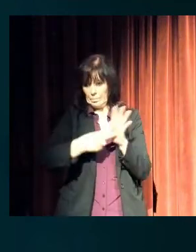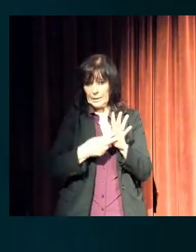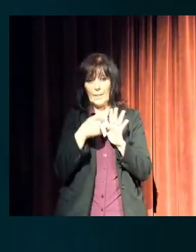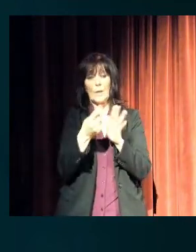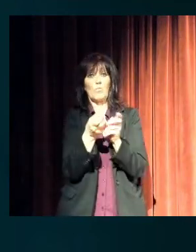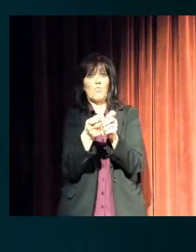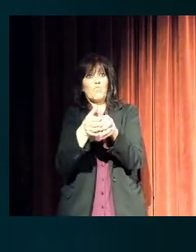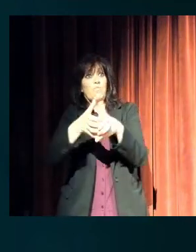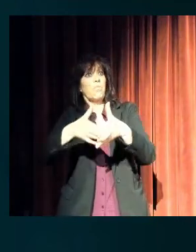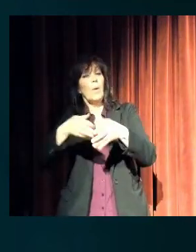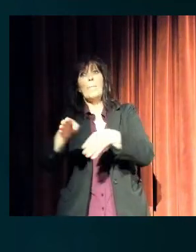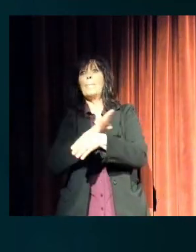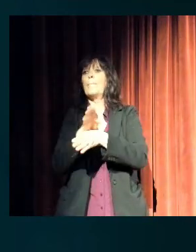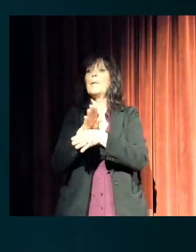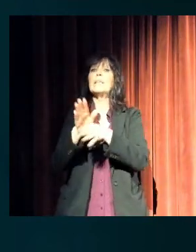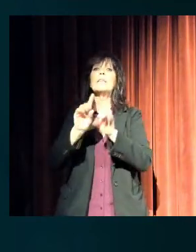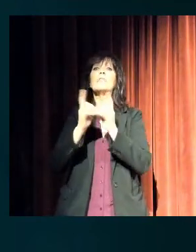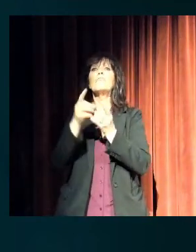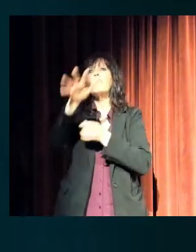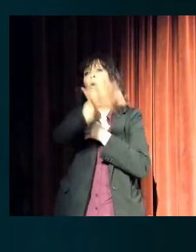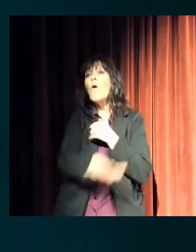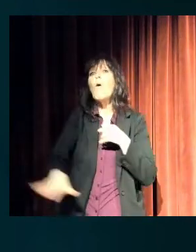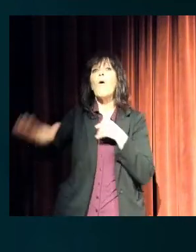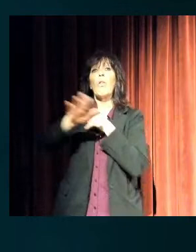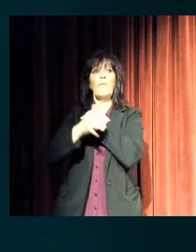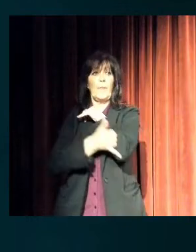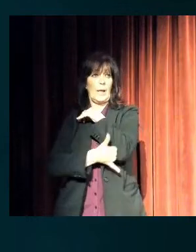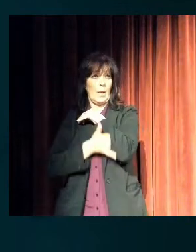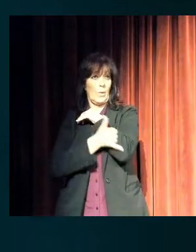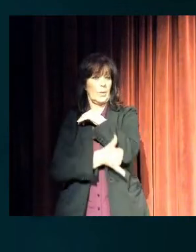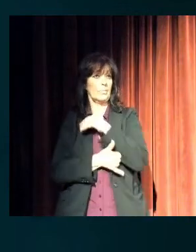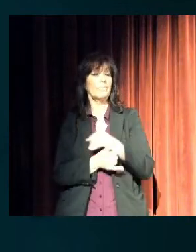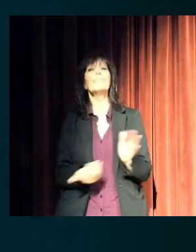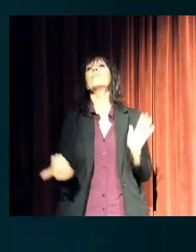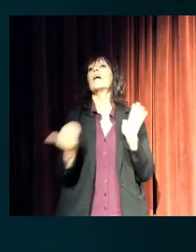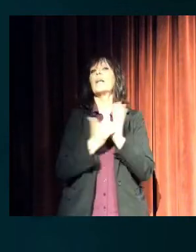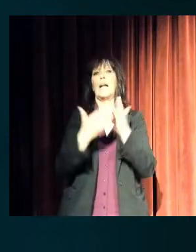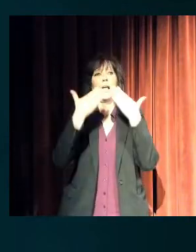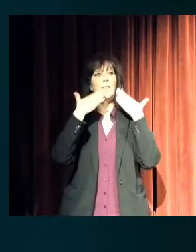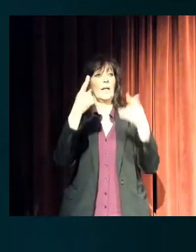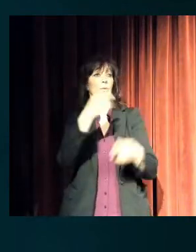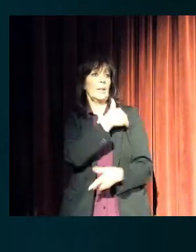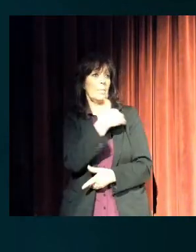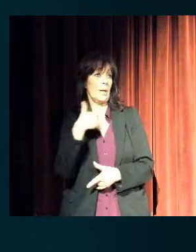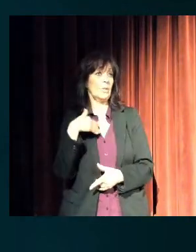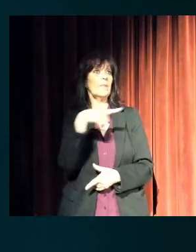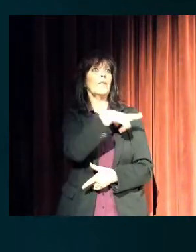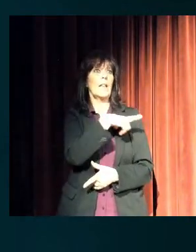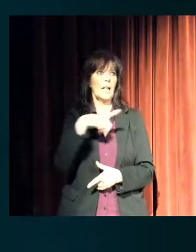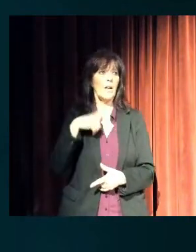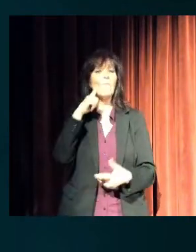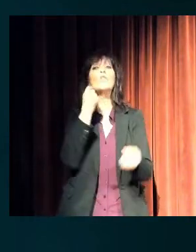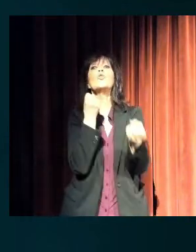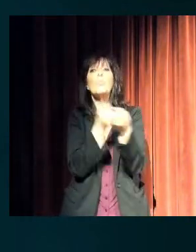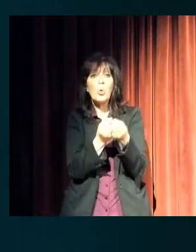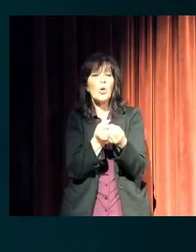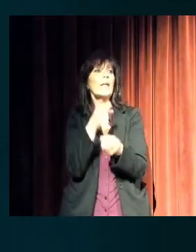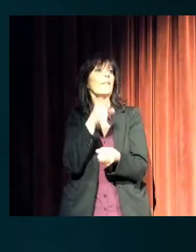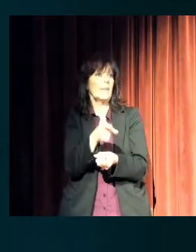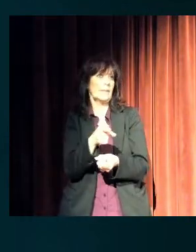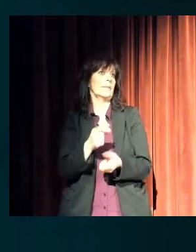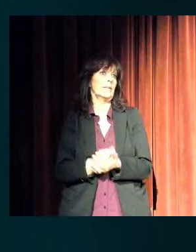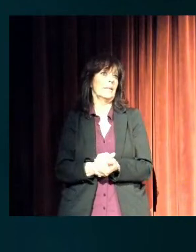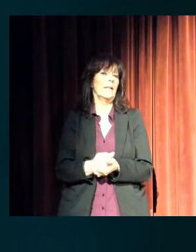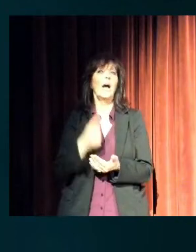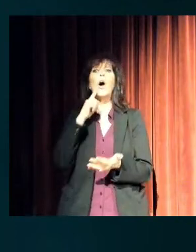creating thriving business districts across our county. Once again, thank you to the members of the legislature for supporting this worthy